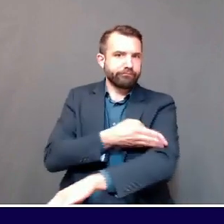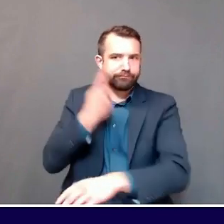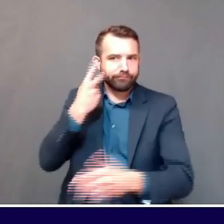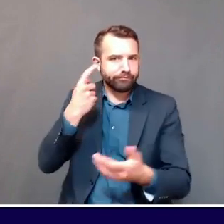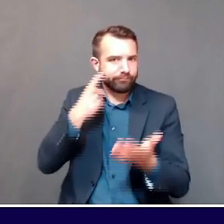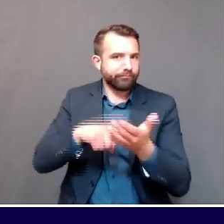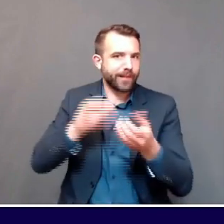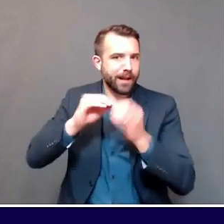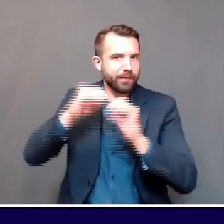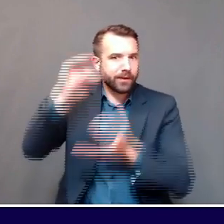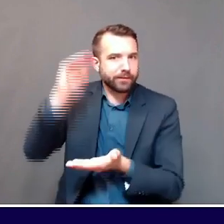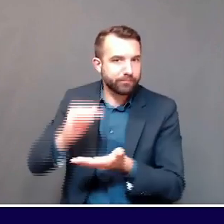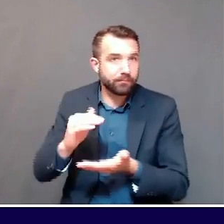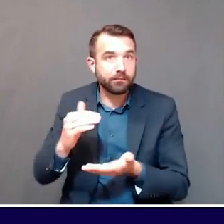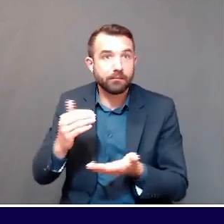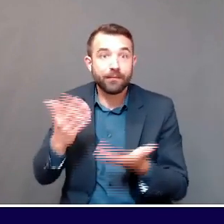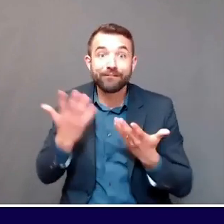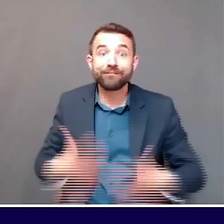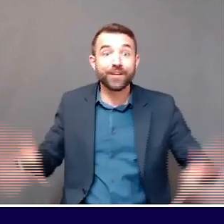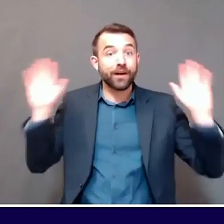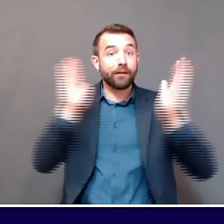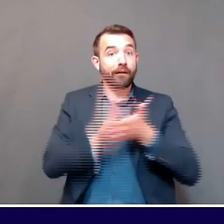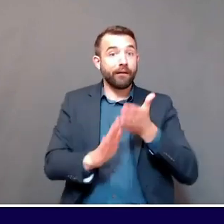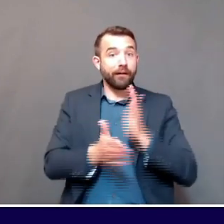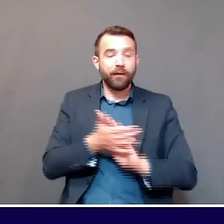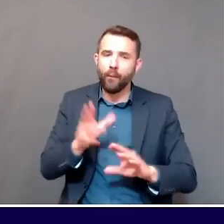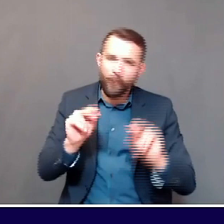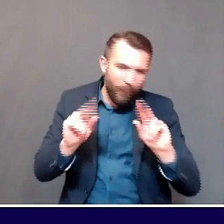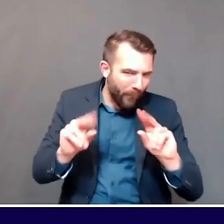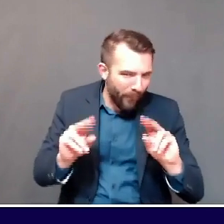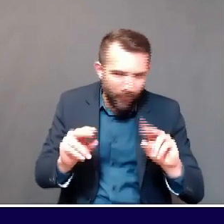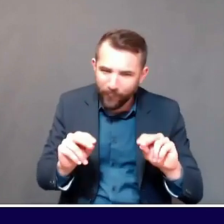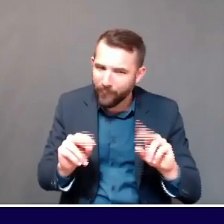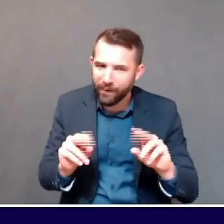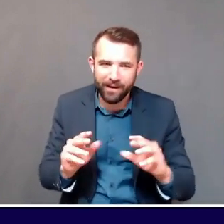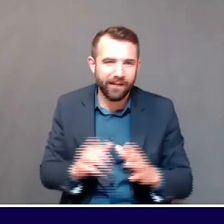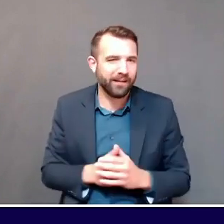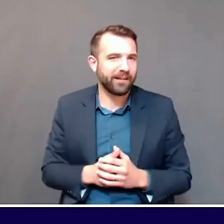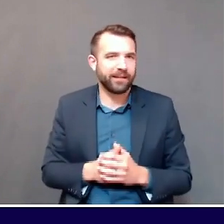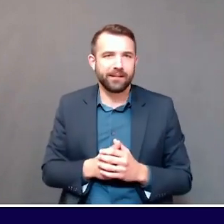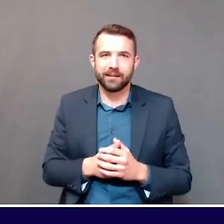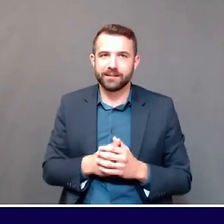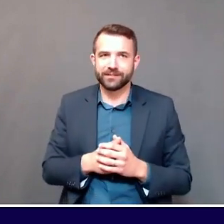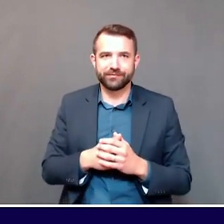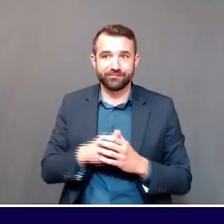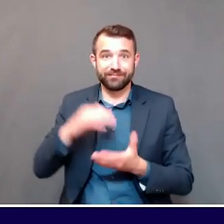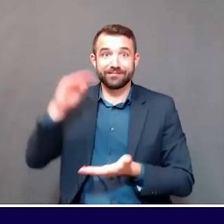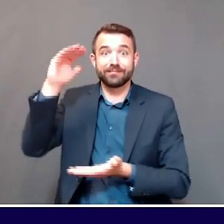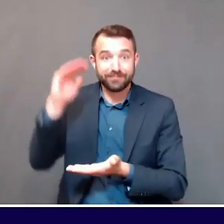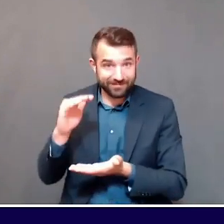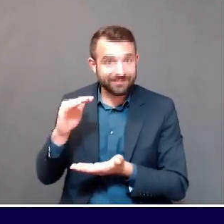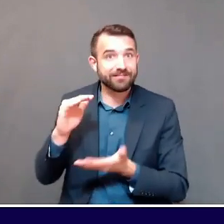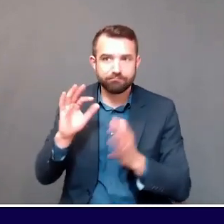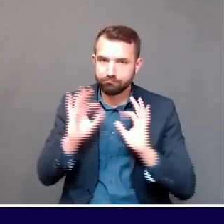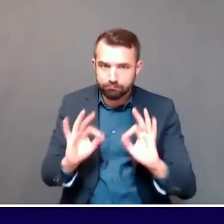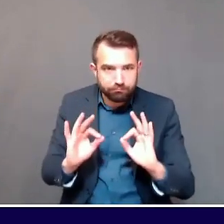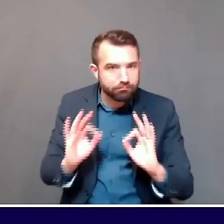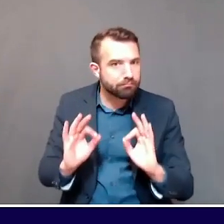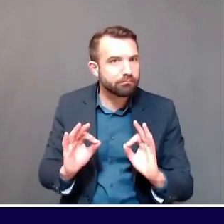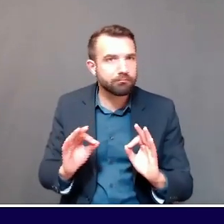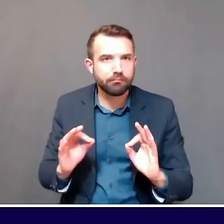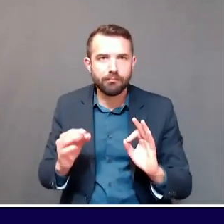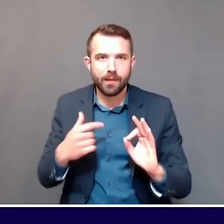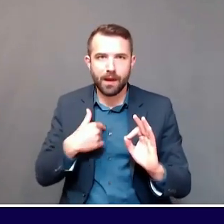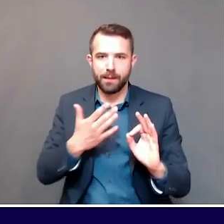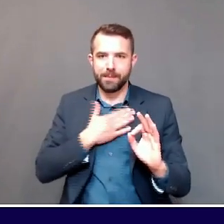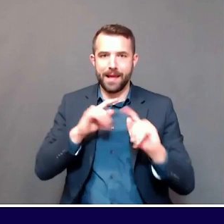us, but that 0.6 percentage point drop just in the past week tells our